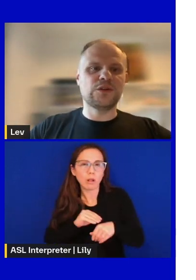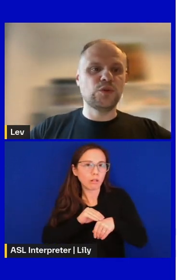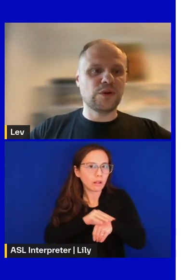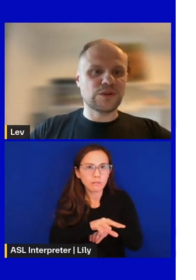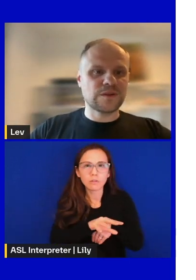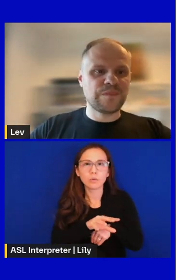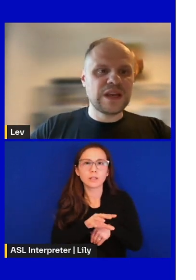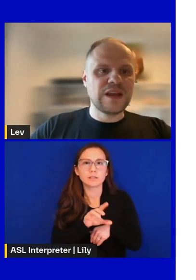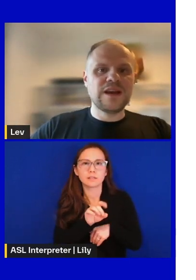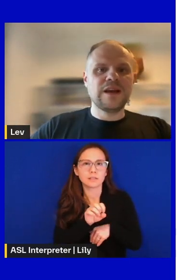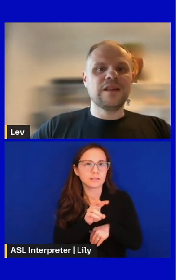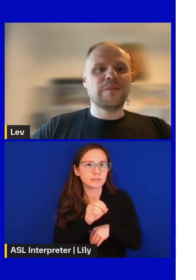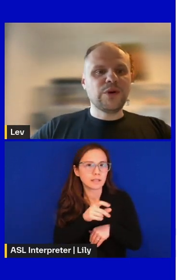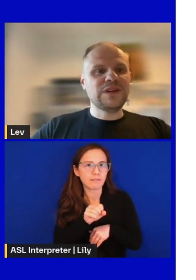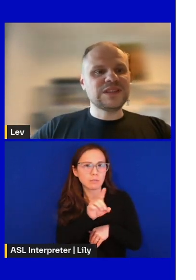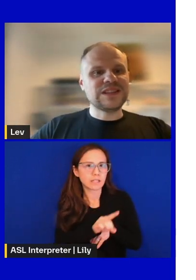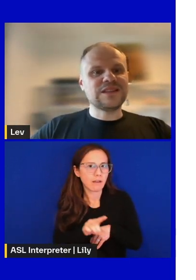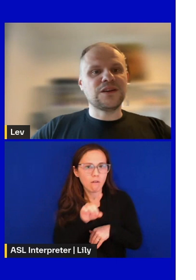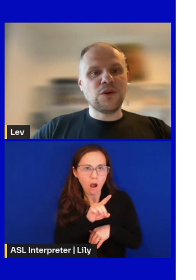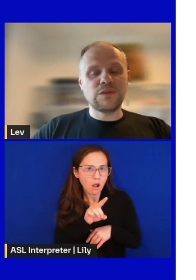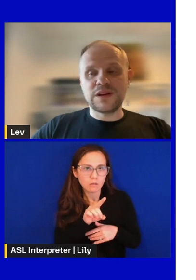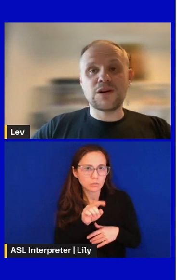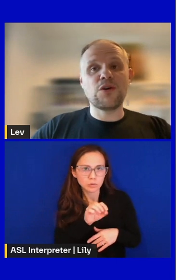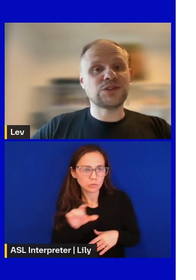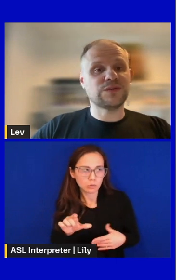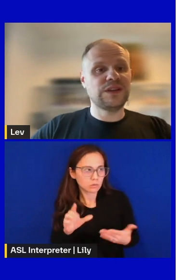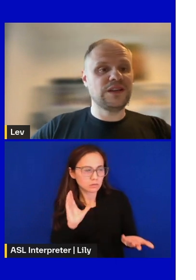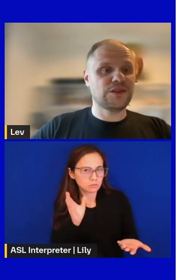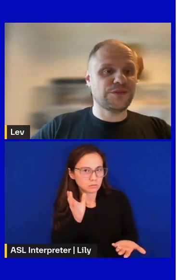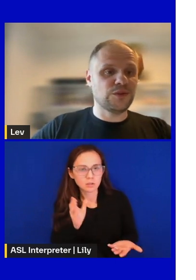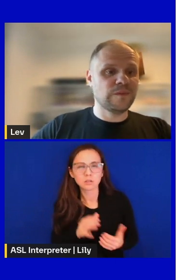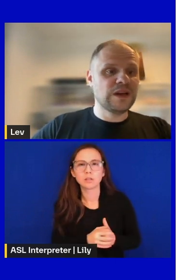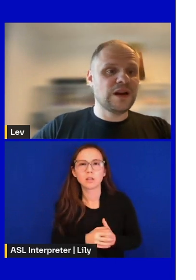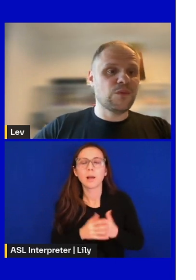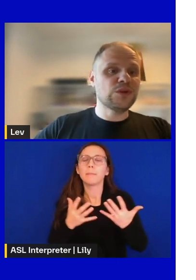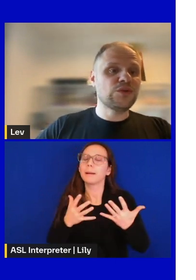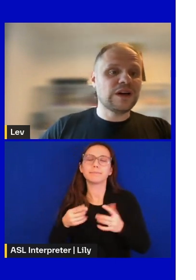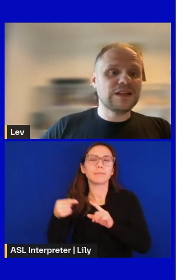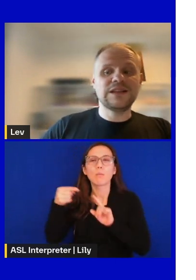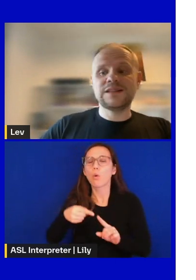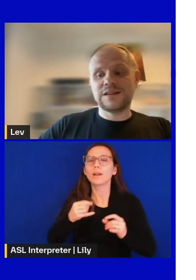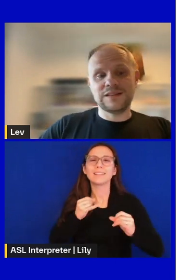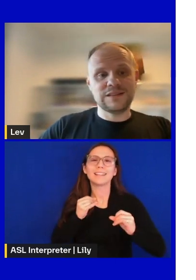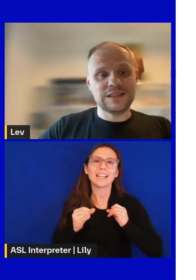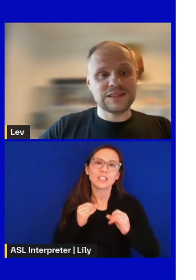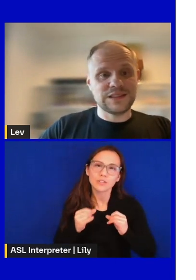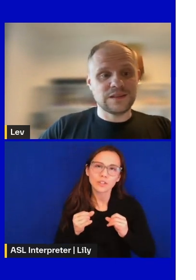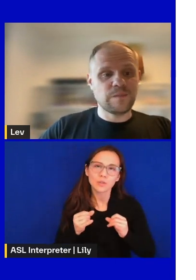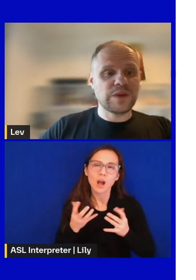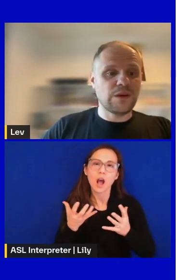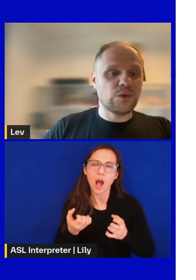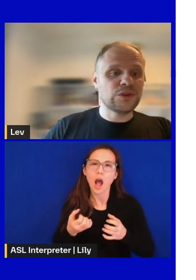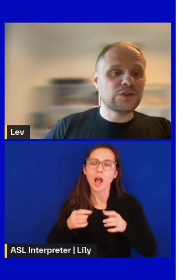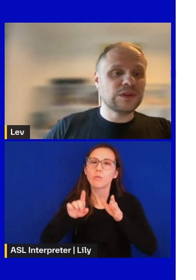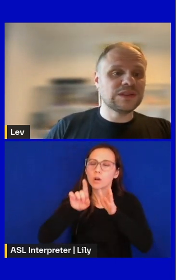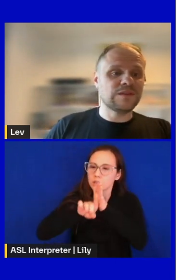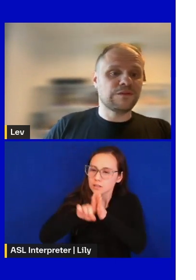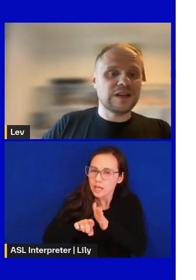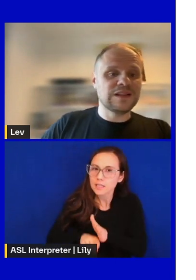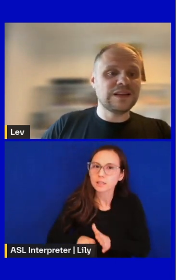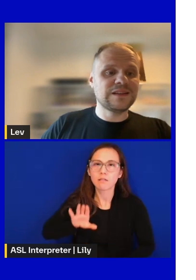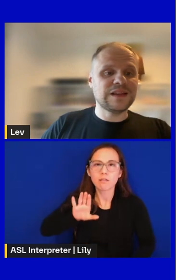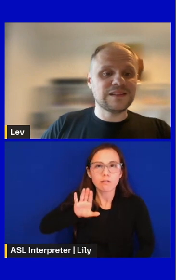engineer toolbox. The point is that there are goals of the interview. I want to validate the candidate skill. I want